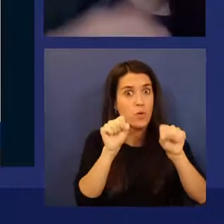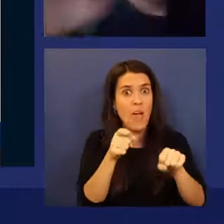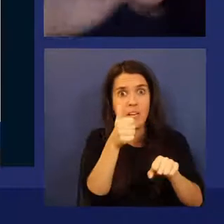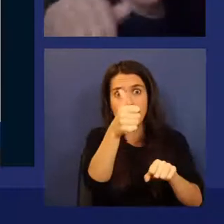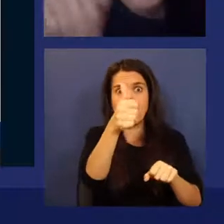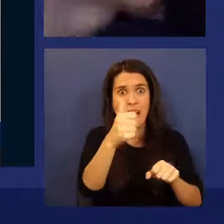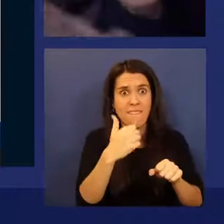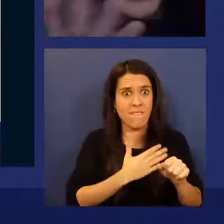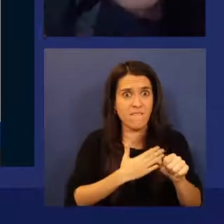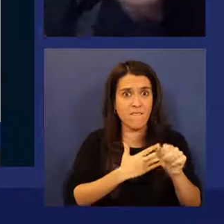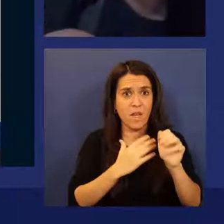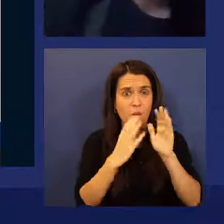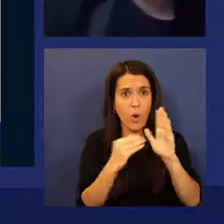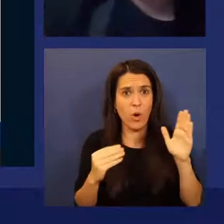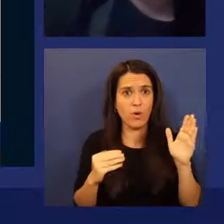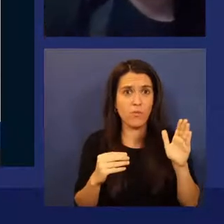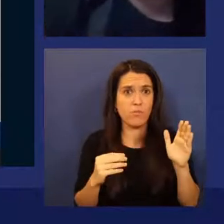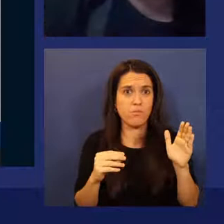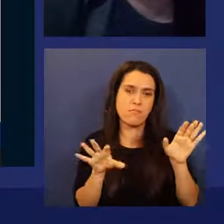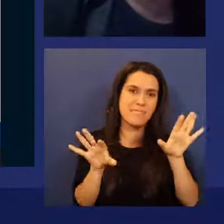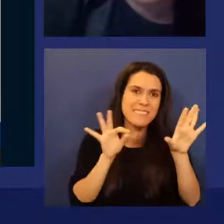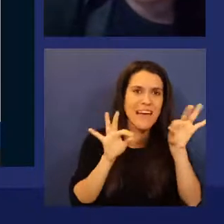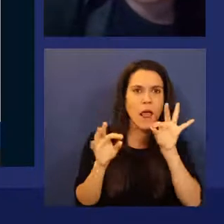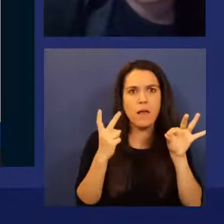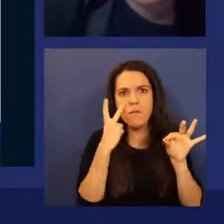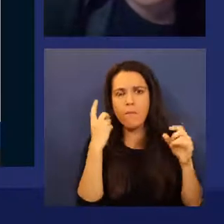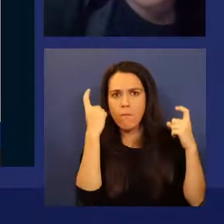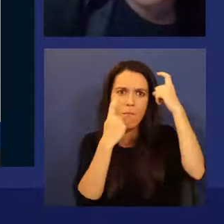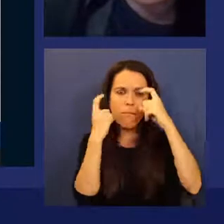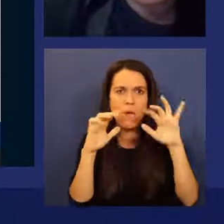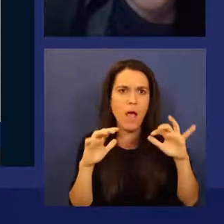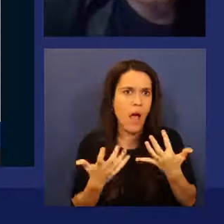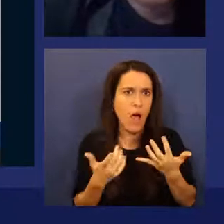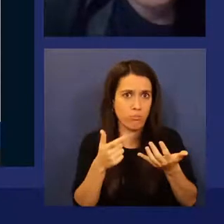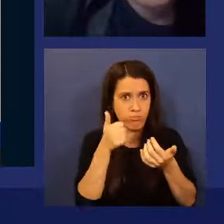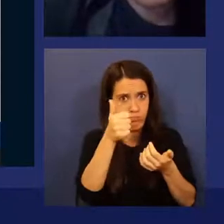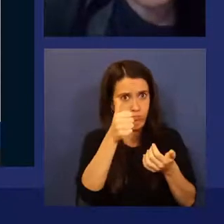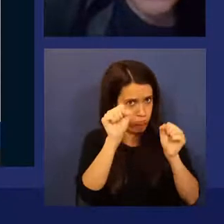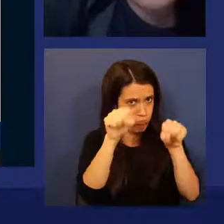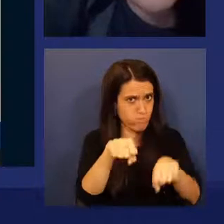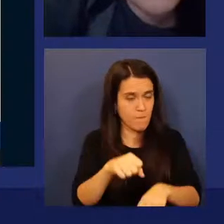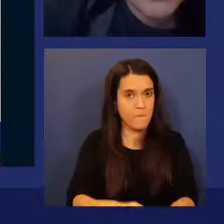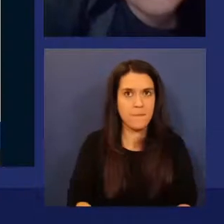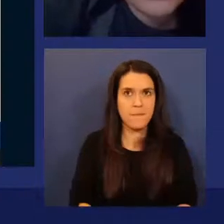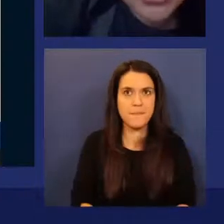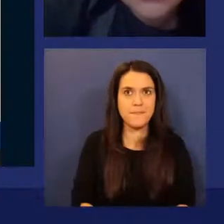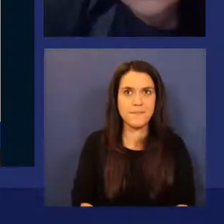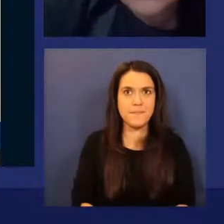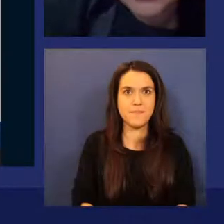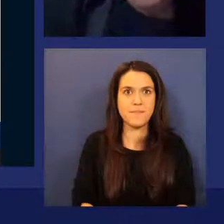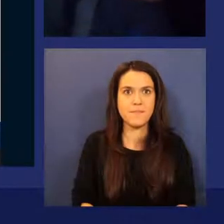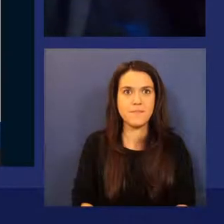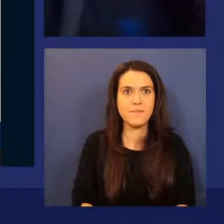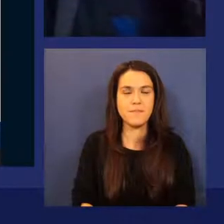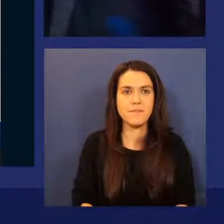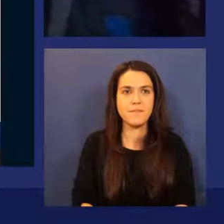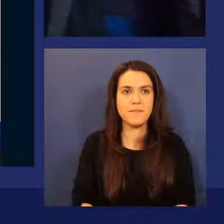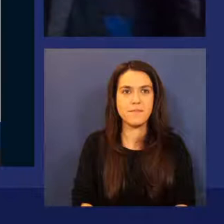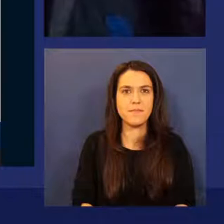easier to do in a lecture type environment. But something that you can do for yourself as well. So I think I just,